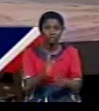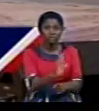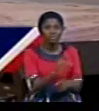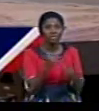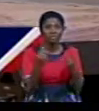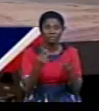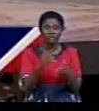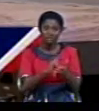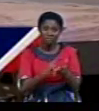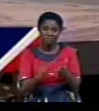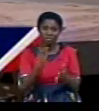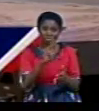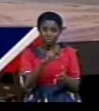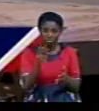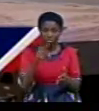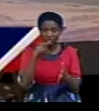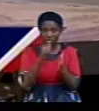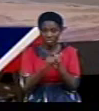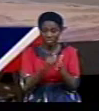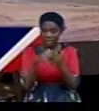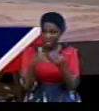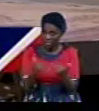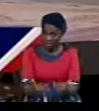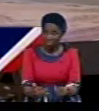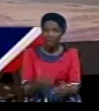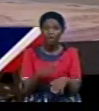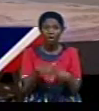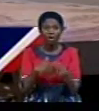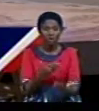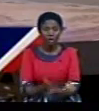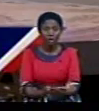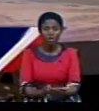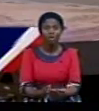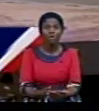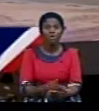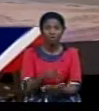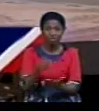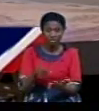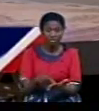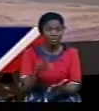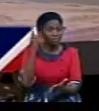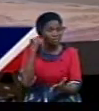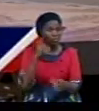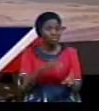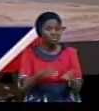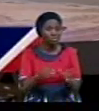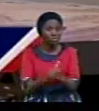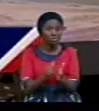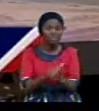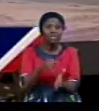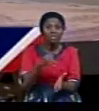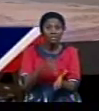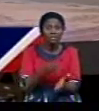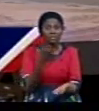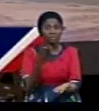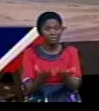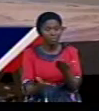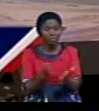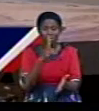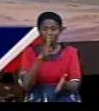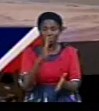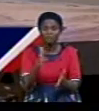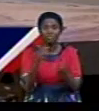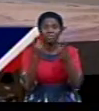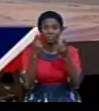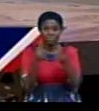that tells us now all this was done that it might be fulfilled which